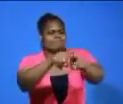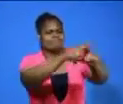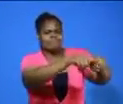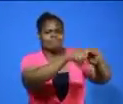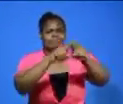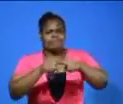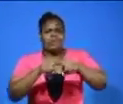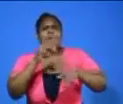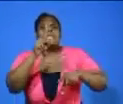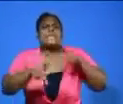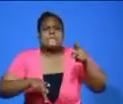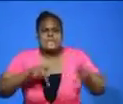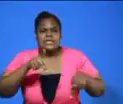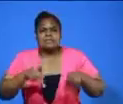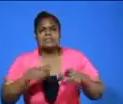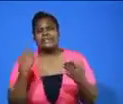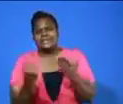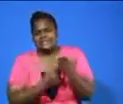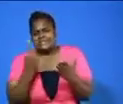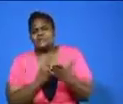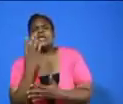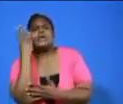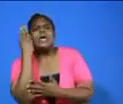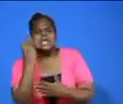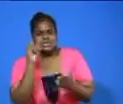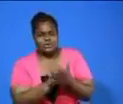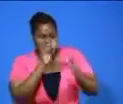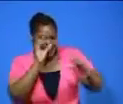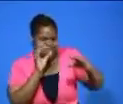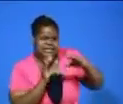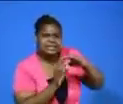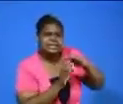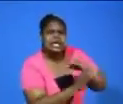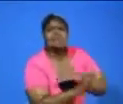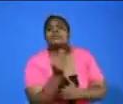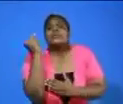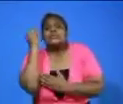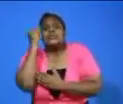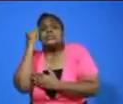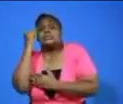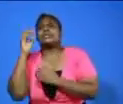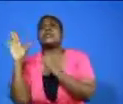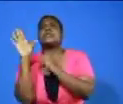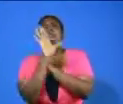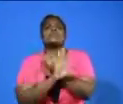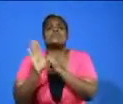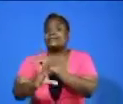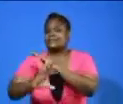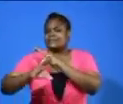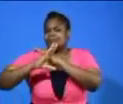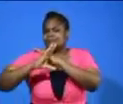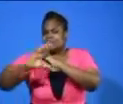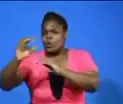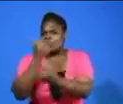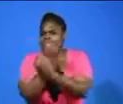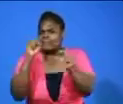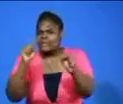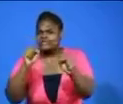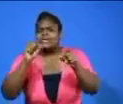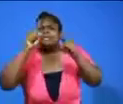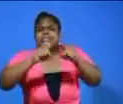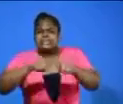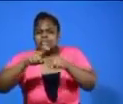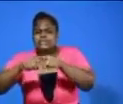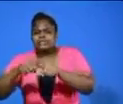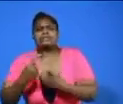beings. Sometimes we get into caves because we tend to think that our protection, our defense, our safety is dependent